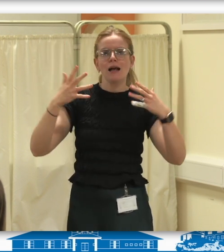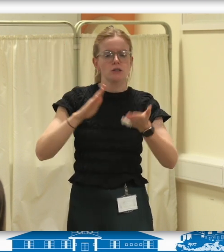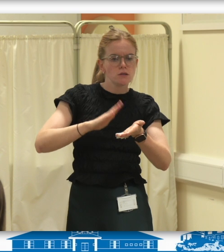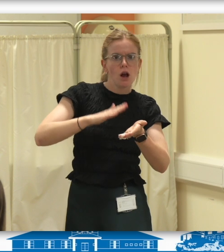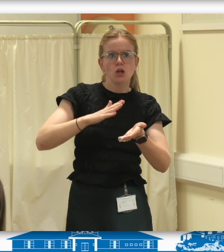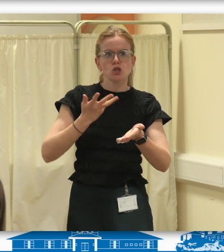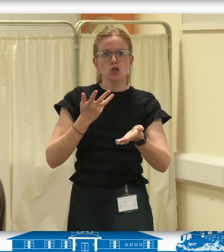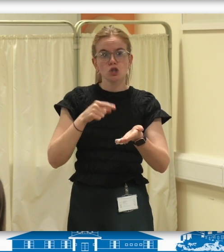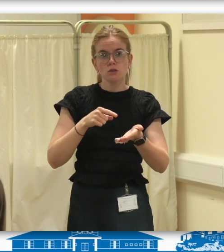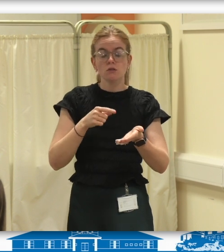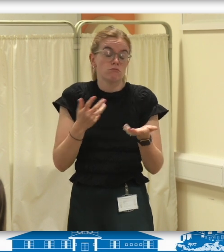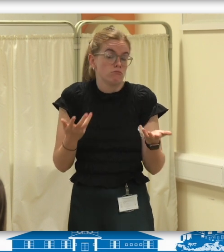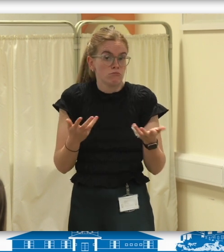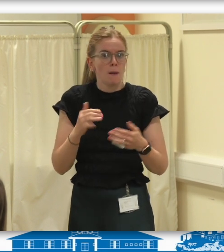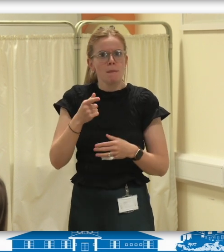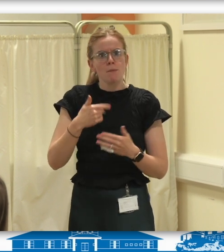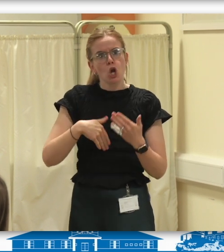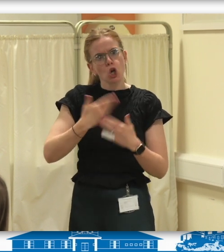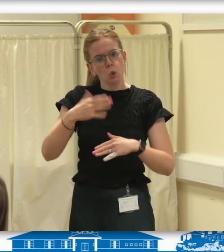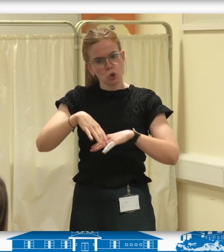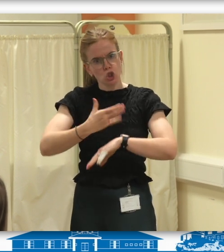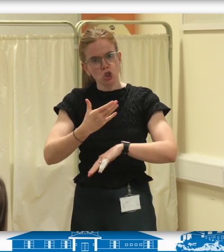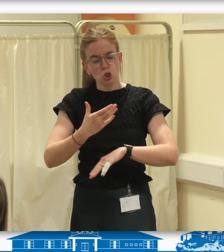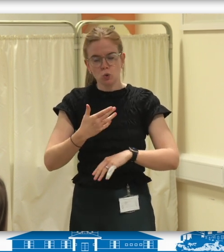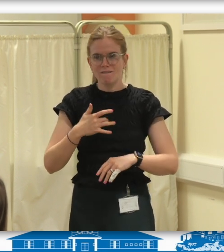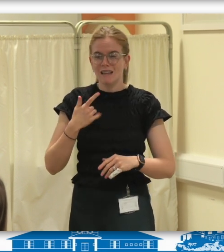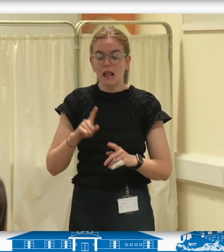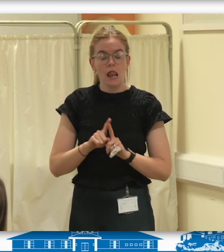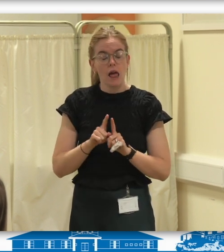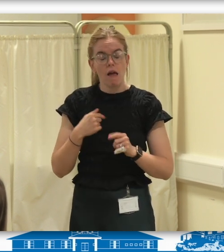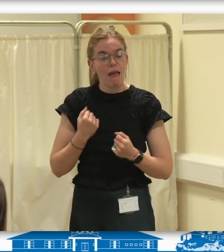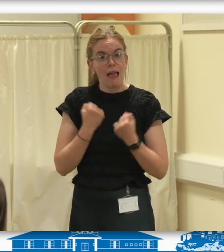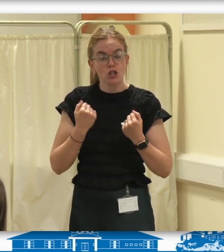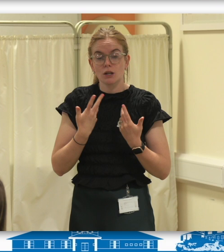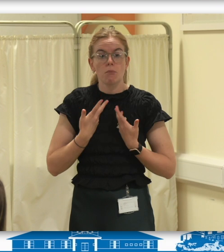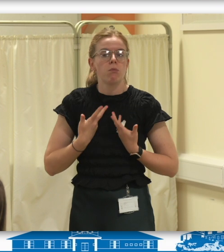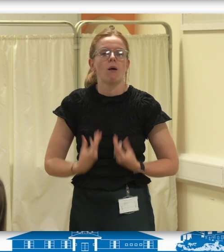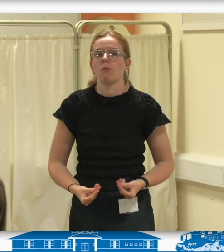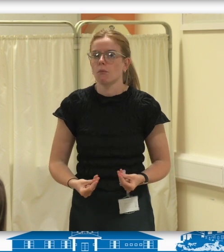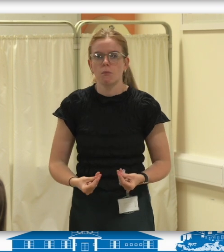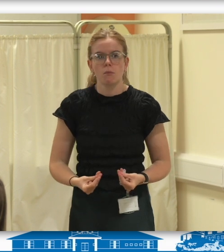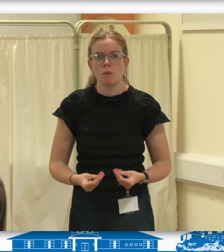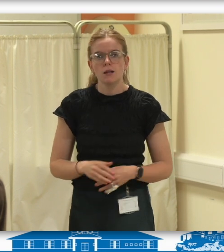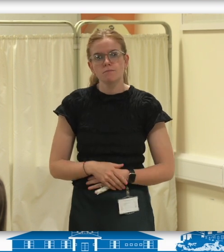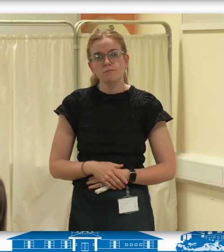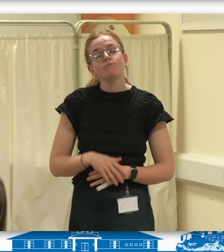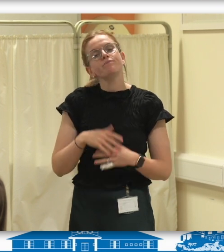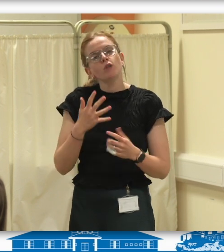energy to wear a new pair of shoes than it does an old comfortable pair of slippers. And social